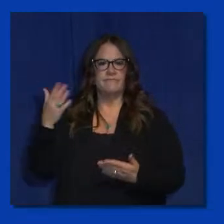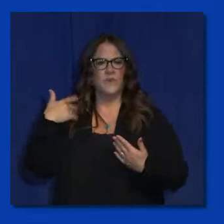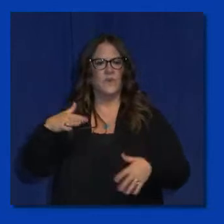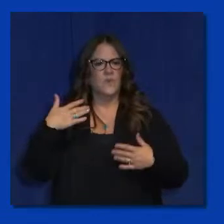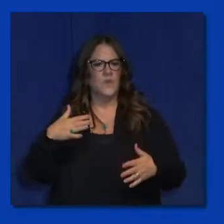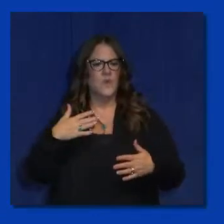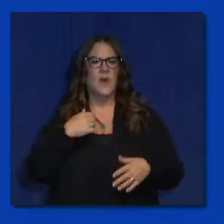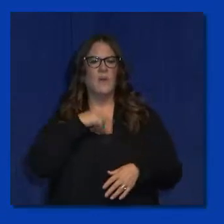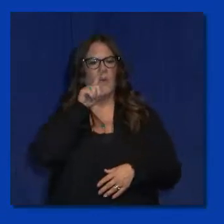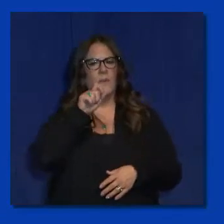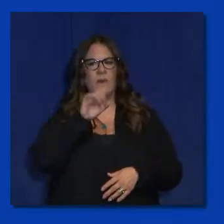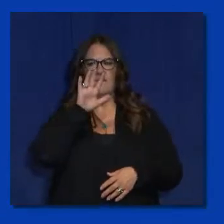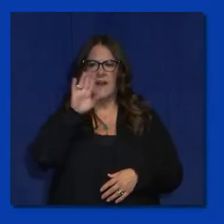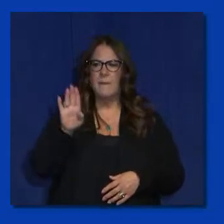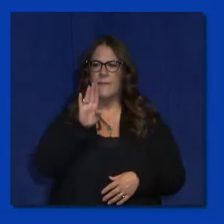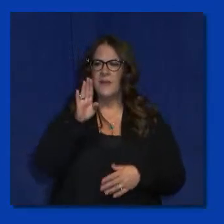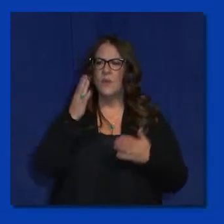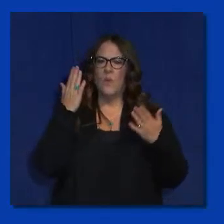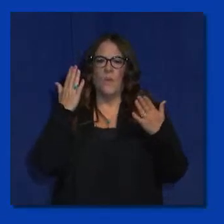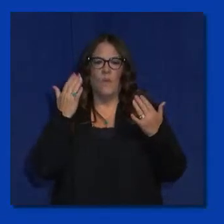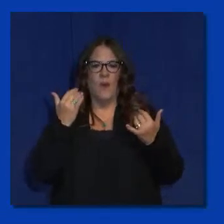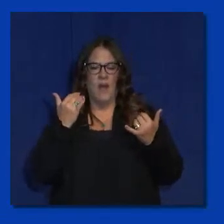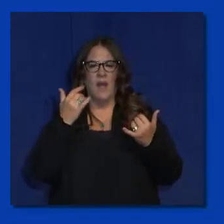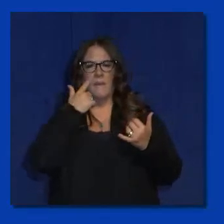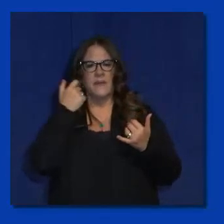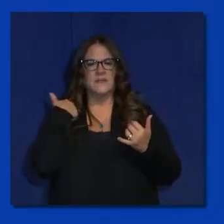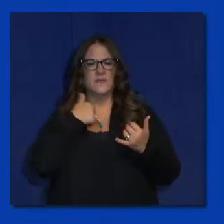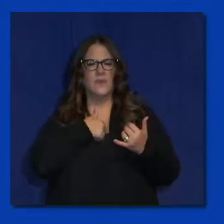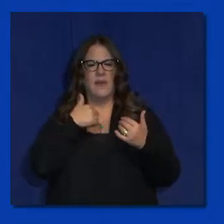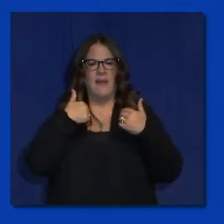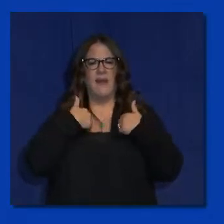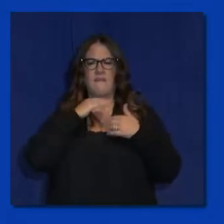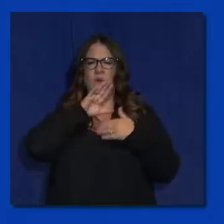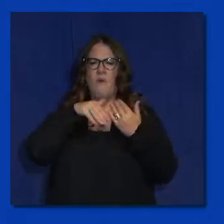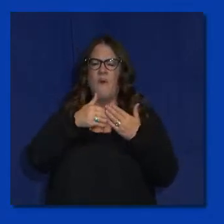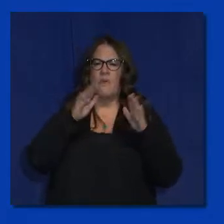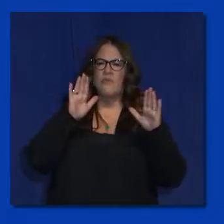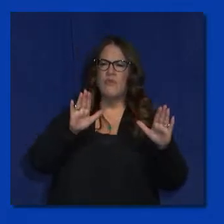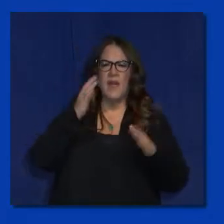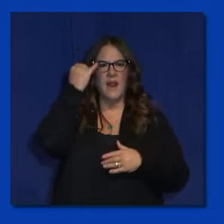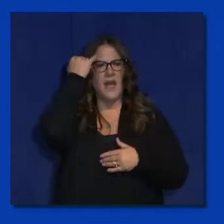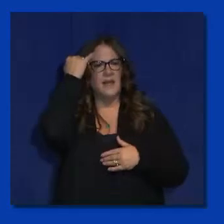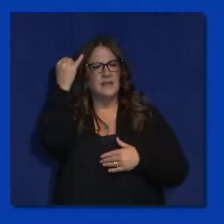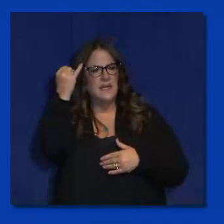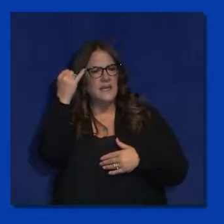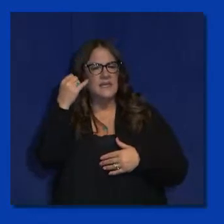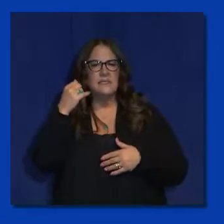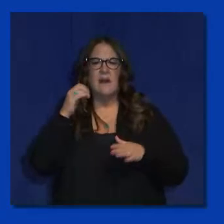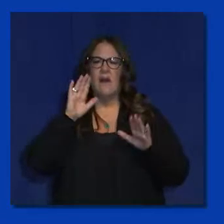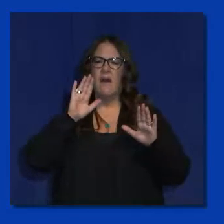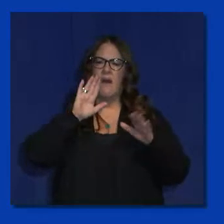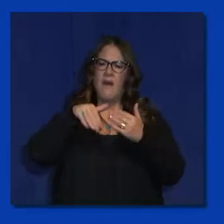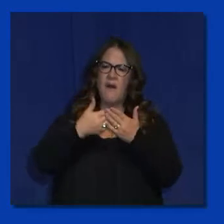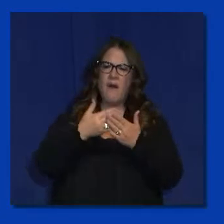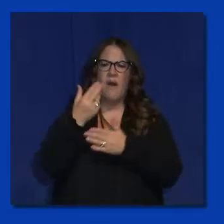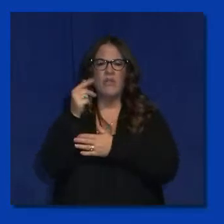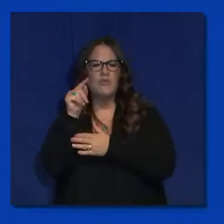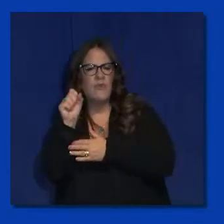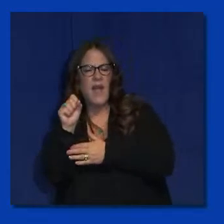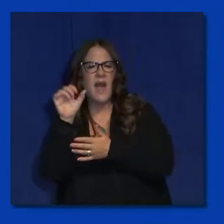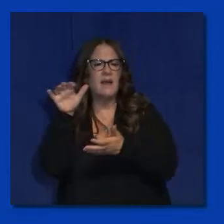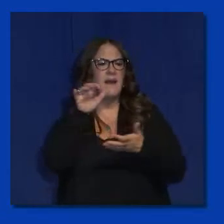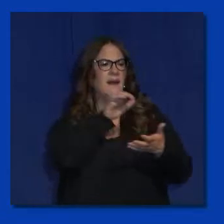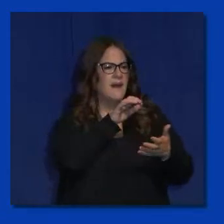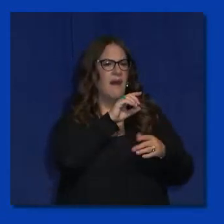another $1.5 billion. Why? Because we're getting all of the big ideas coming back to us, all the grants, all the applications, and they're